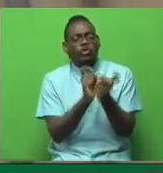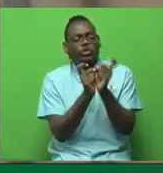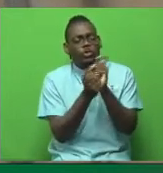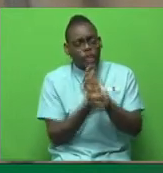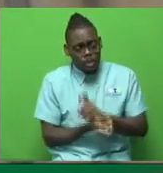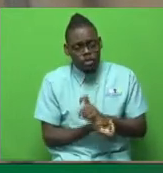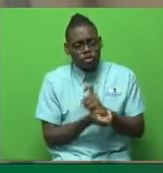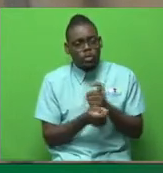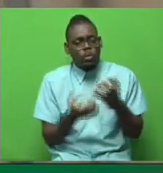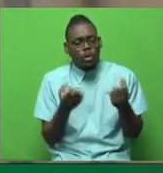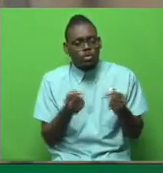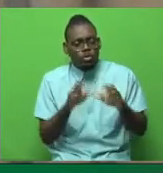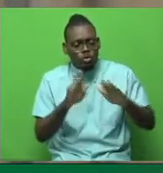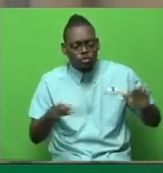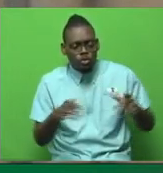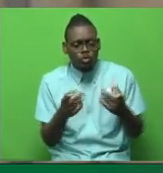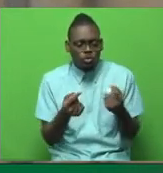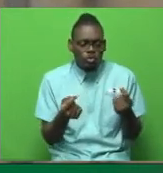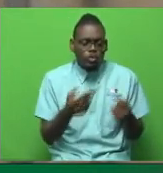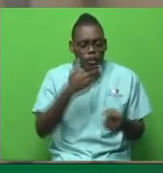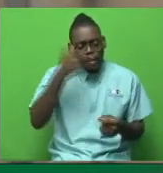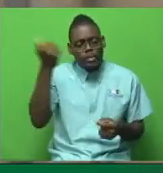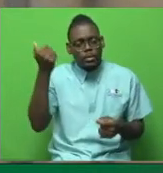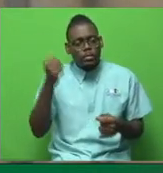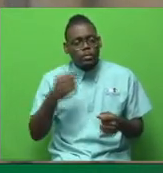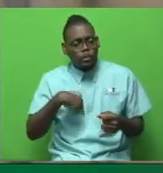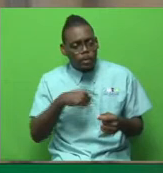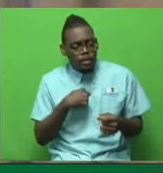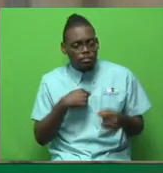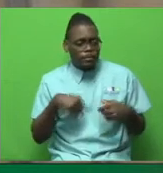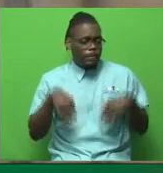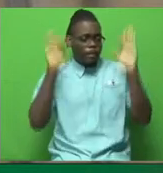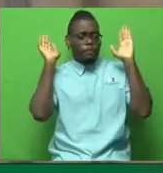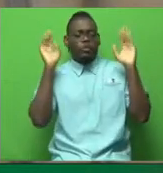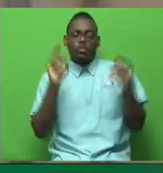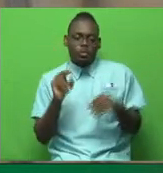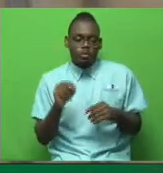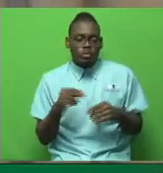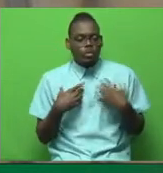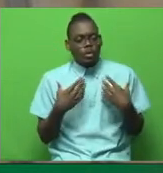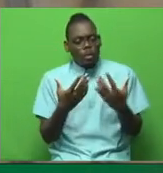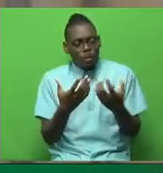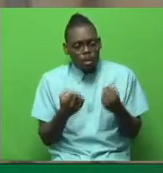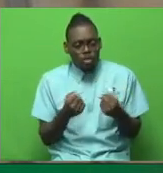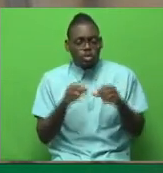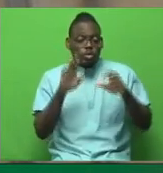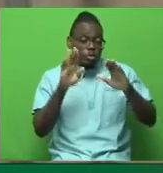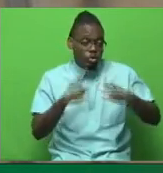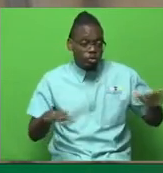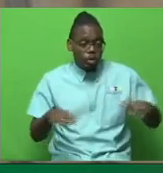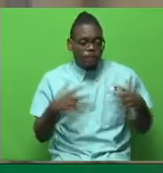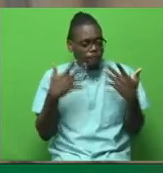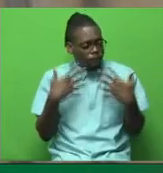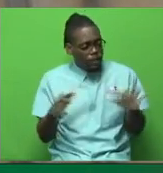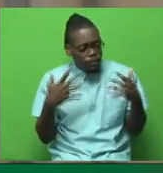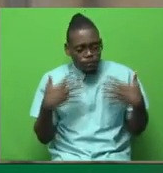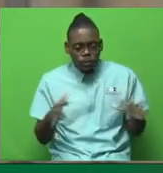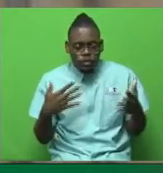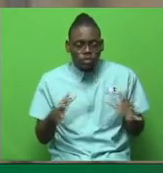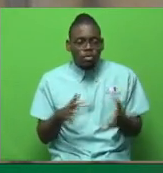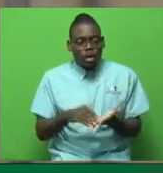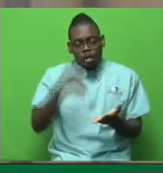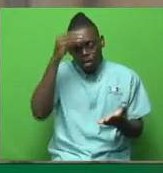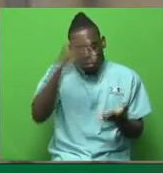do better we don't we're not giving up on them we have to put them into the space that is already established that can help